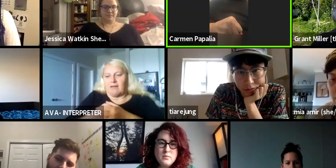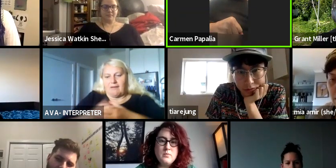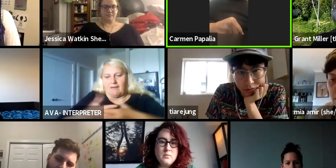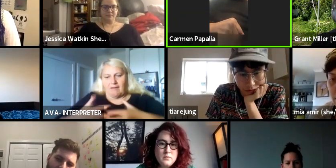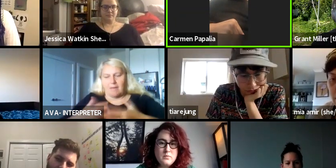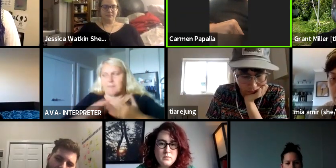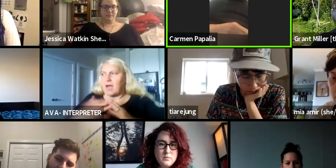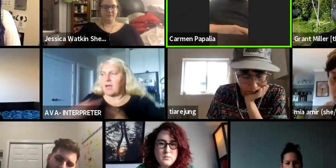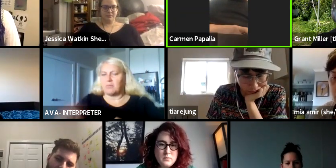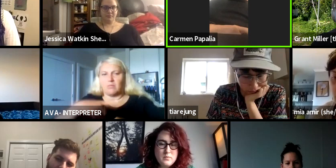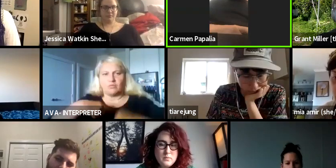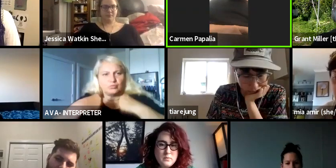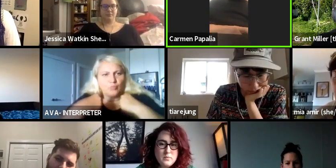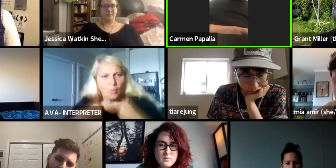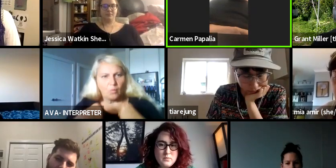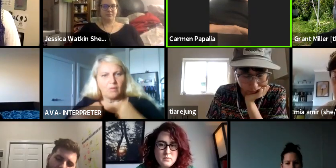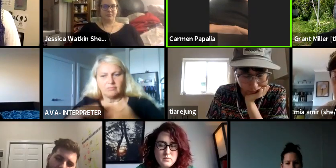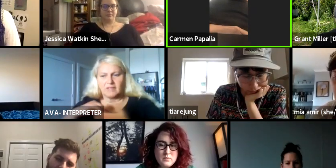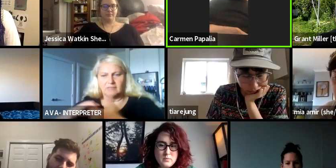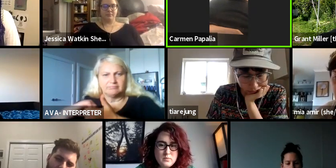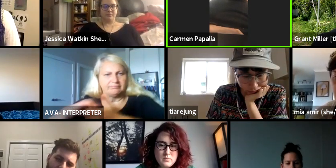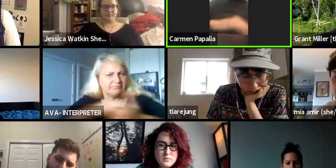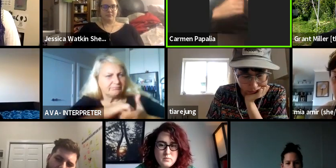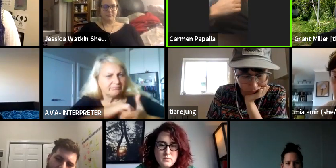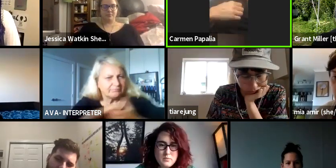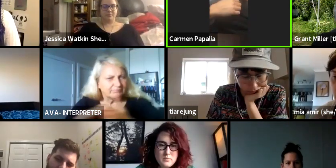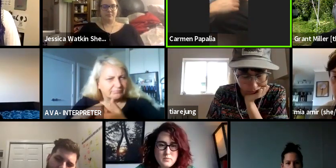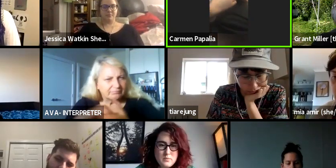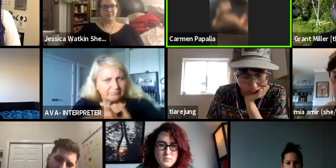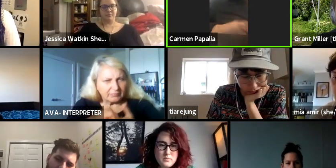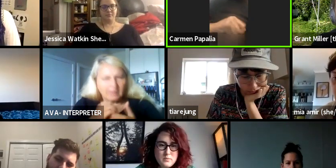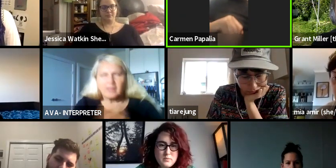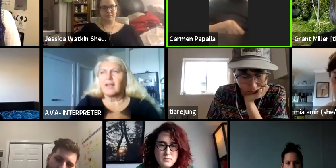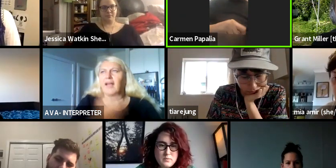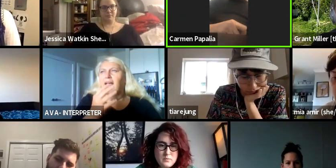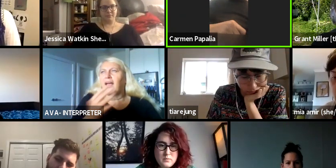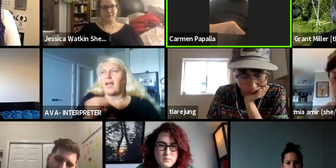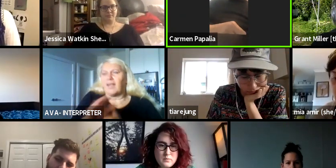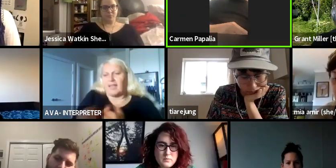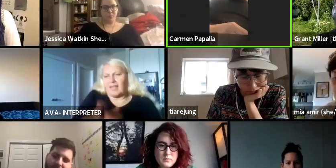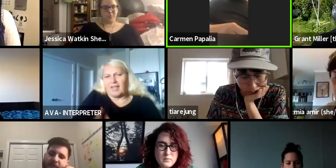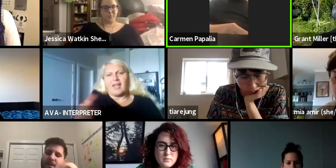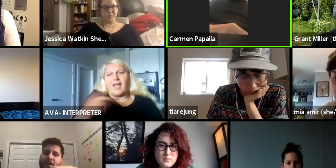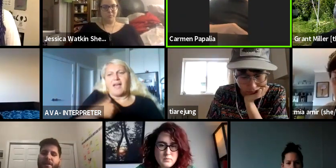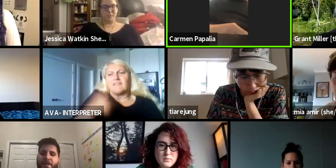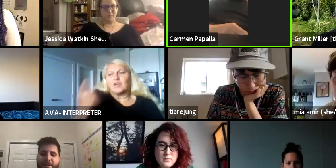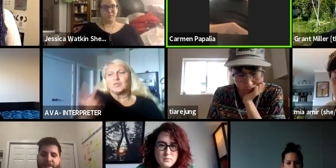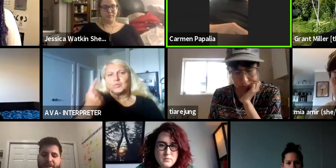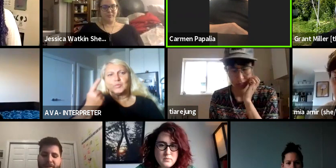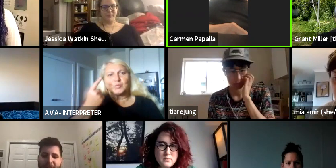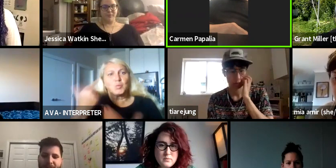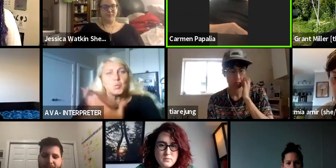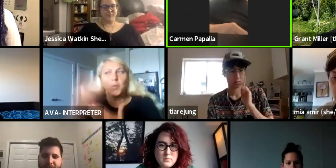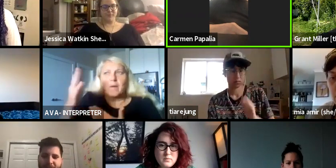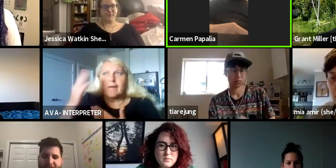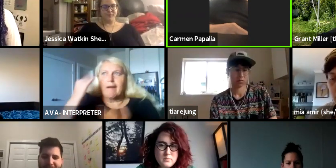time, and folks can and bring new practices into those spaces. But like